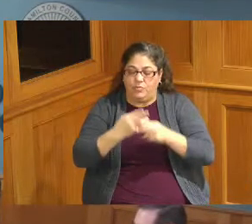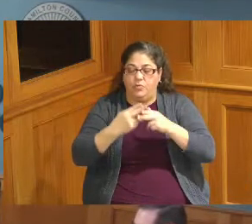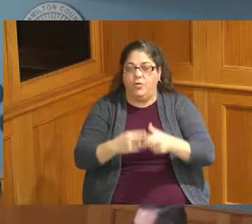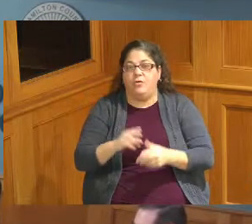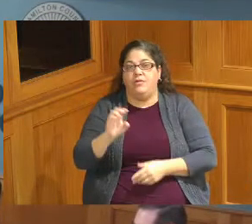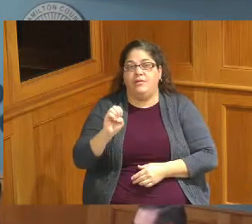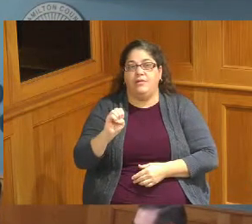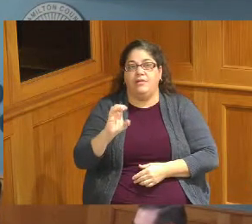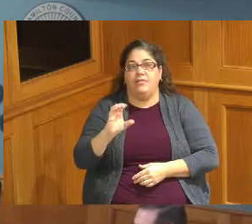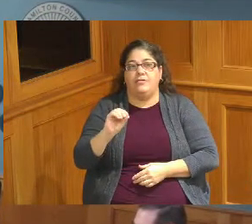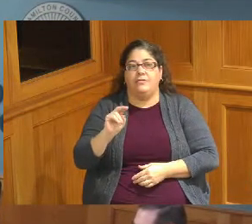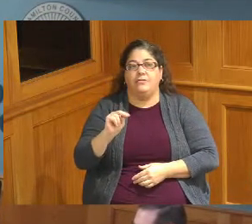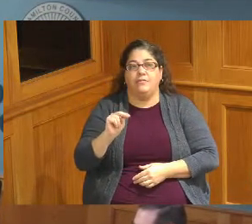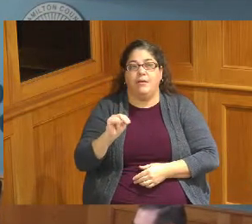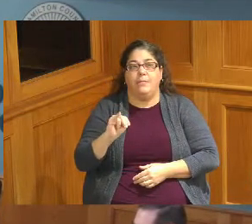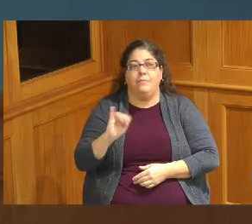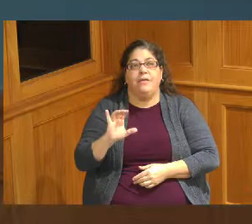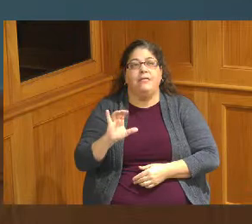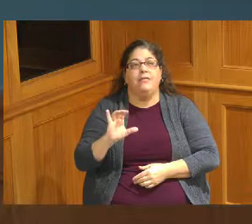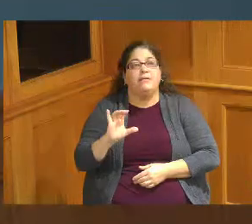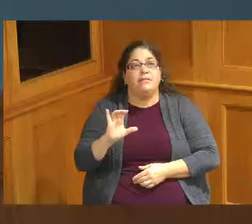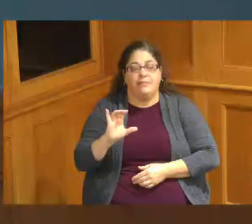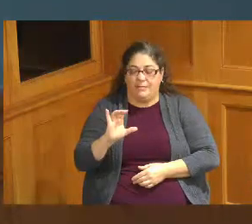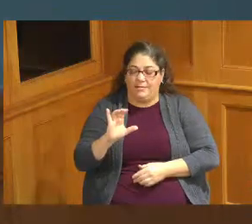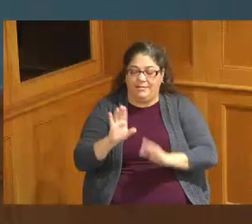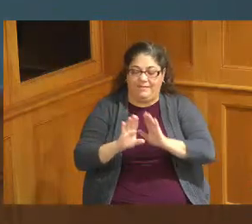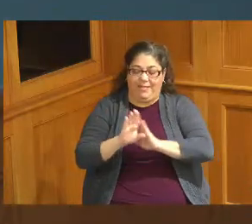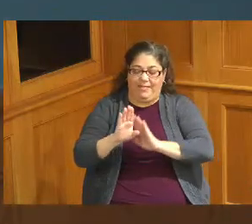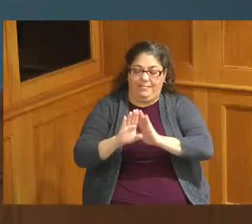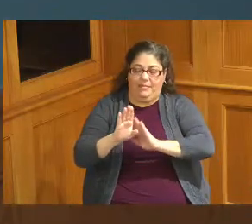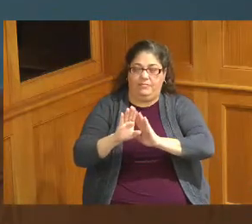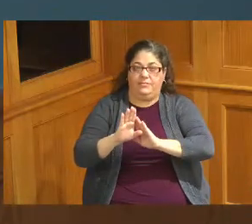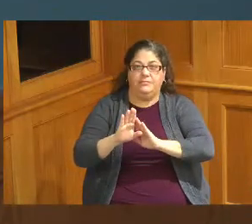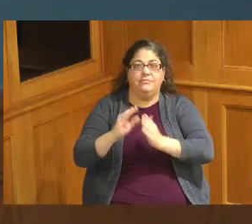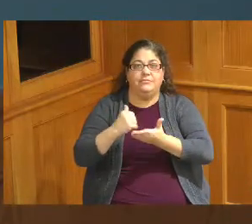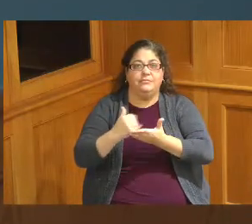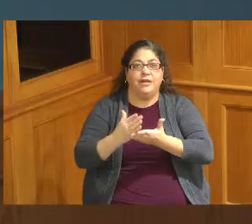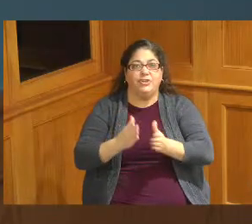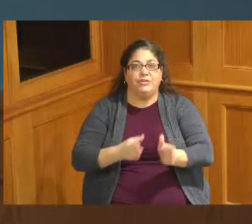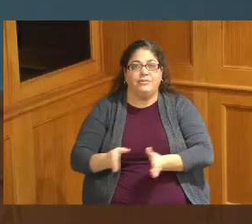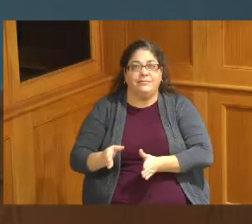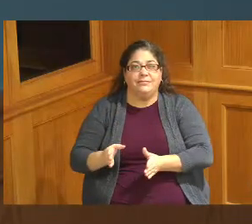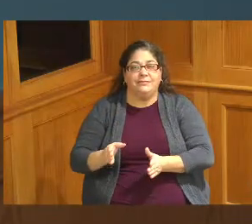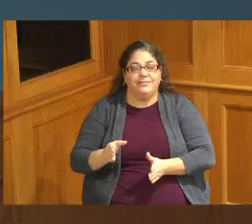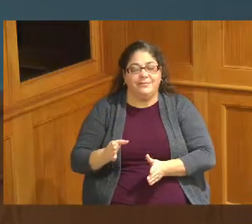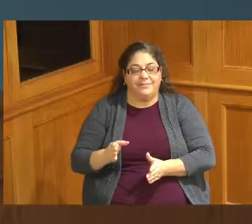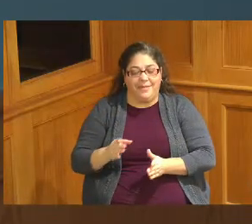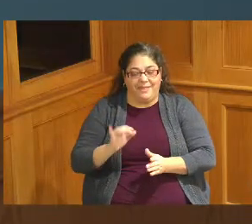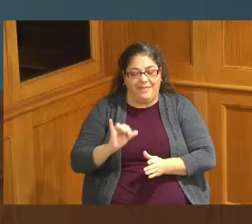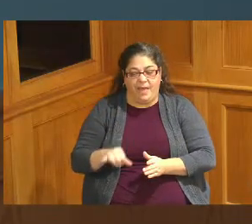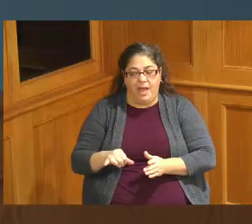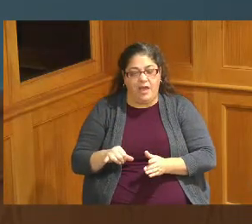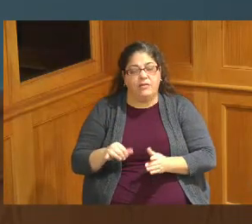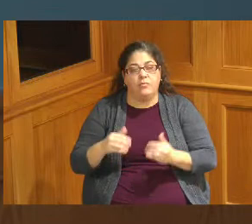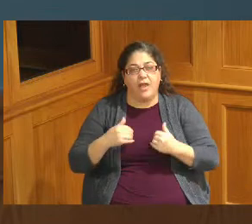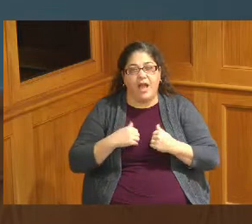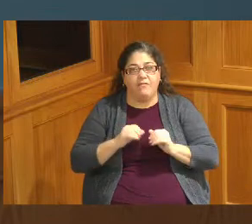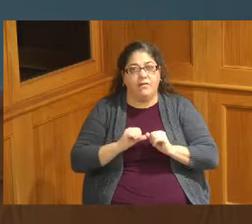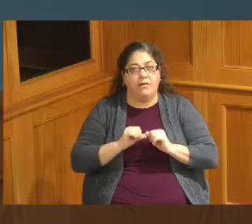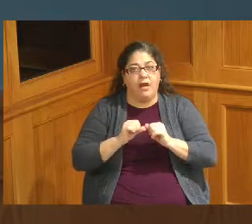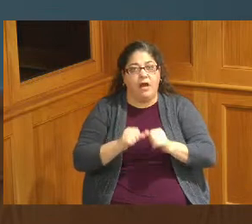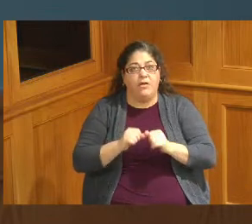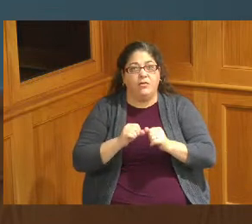Budget. And in this economic development budget, we have